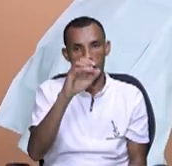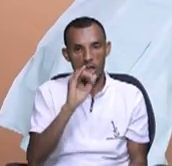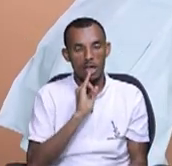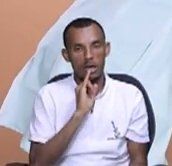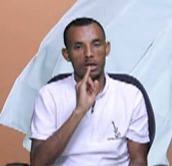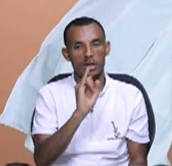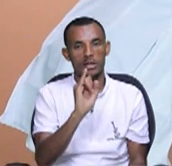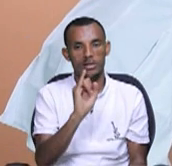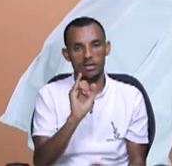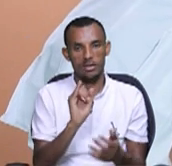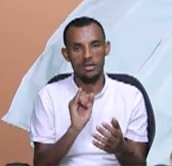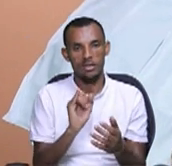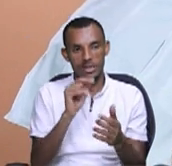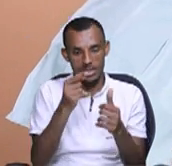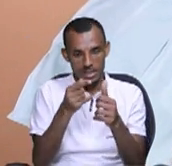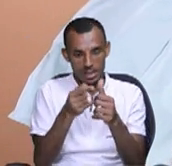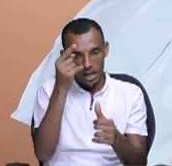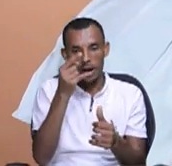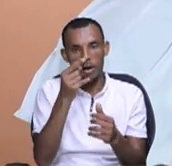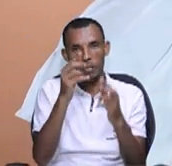is initial position.